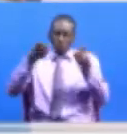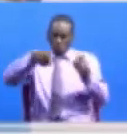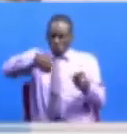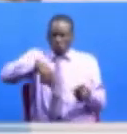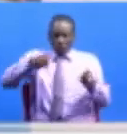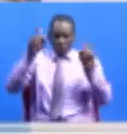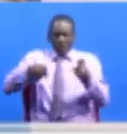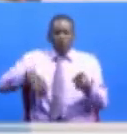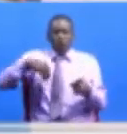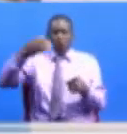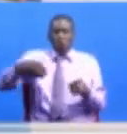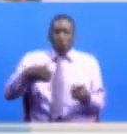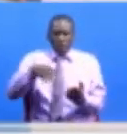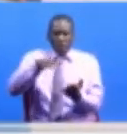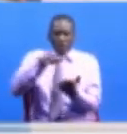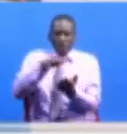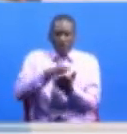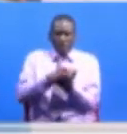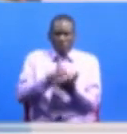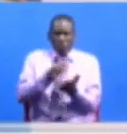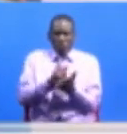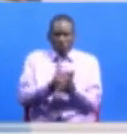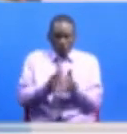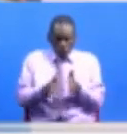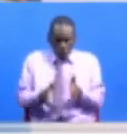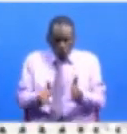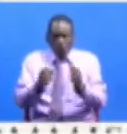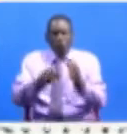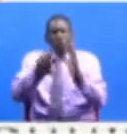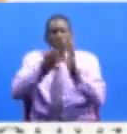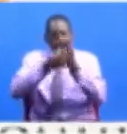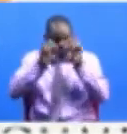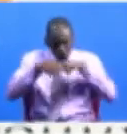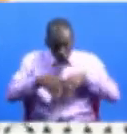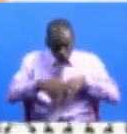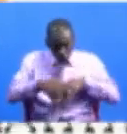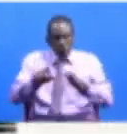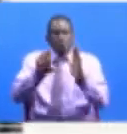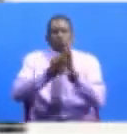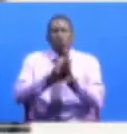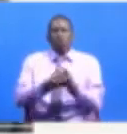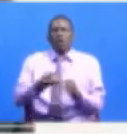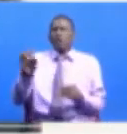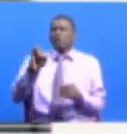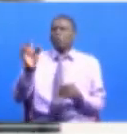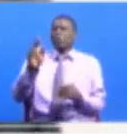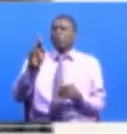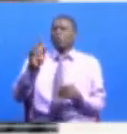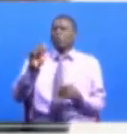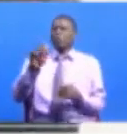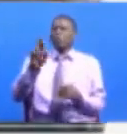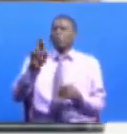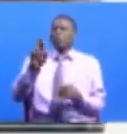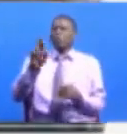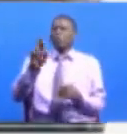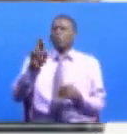must always keep to that narrow path of the rule of law. Ibrahim Karanja, NTV.